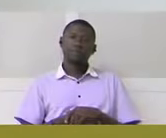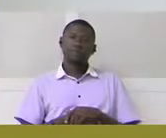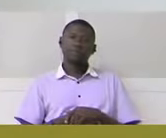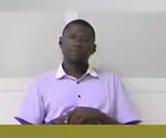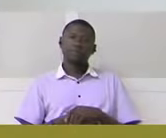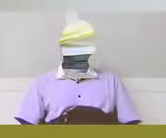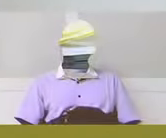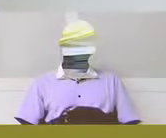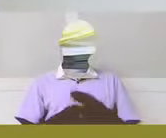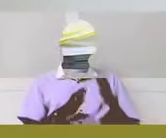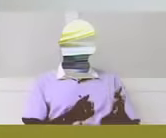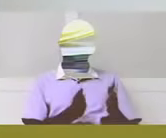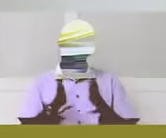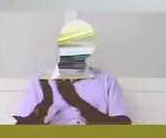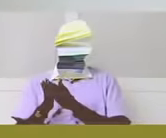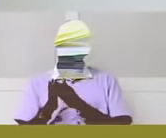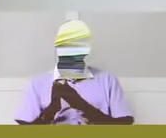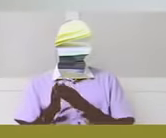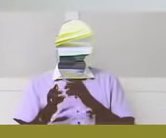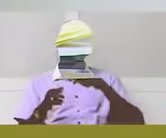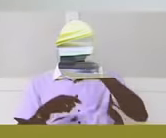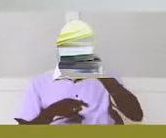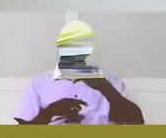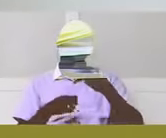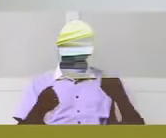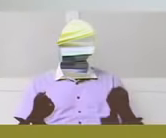Can we move on to the next accident?